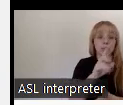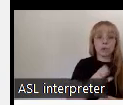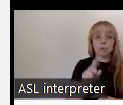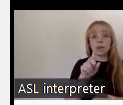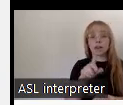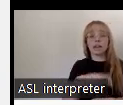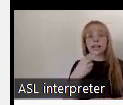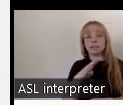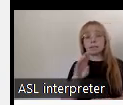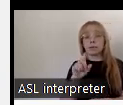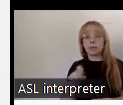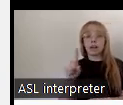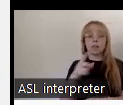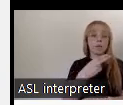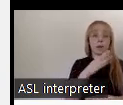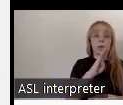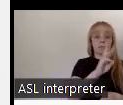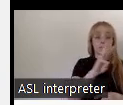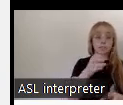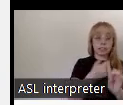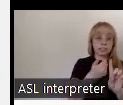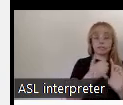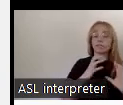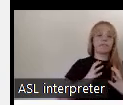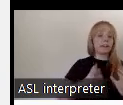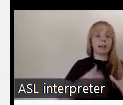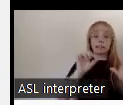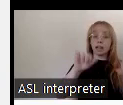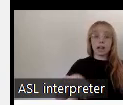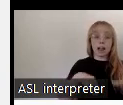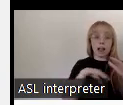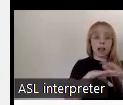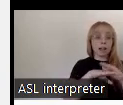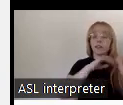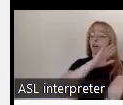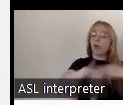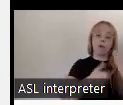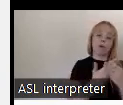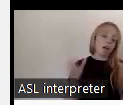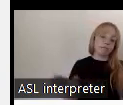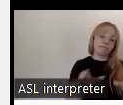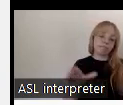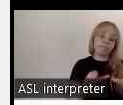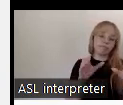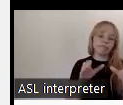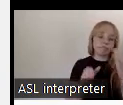on HB101 or on the Hub website, you're going to be able to access all of your Vault activities in one way